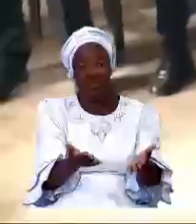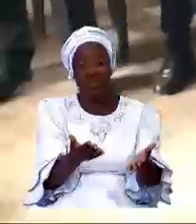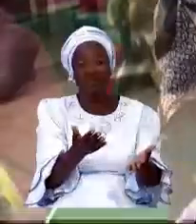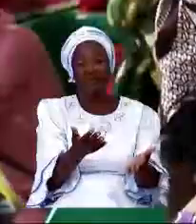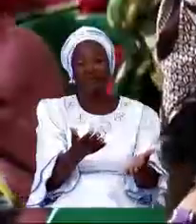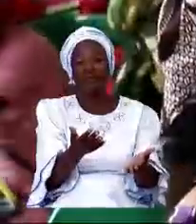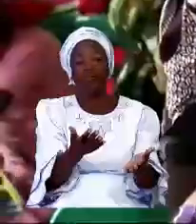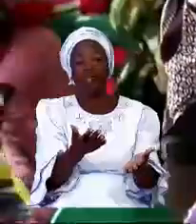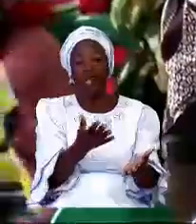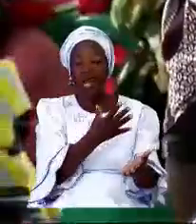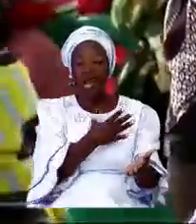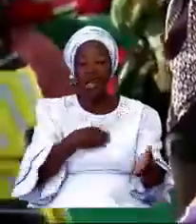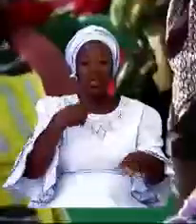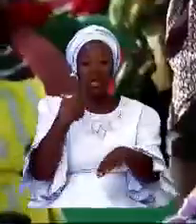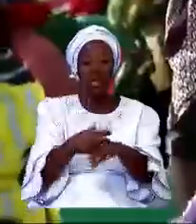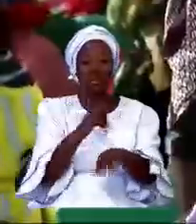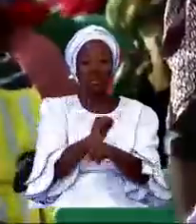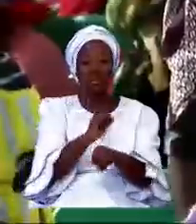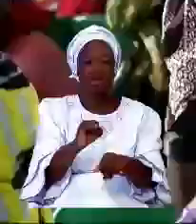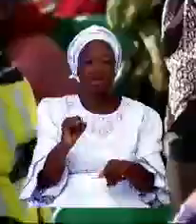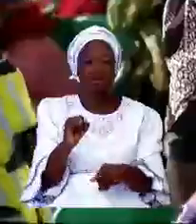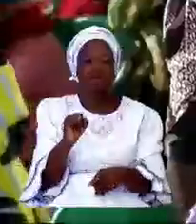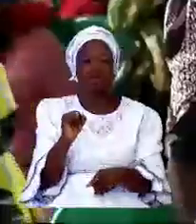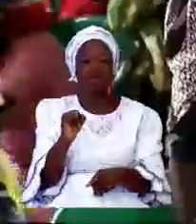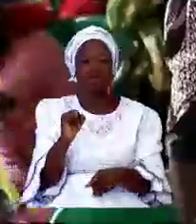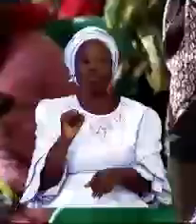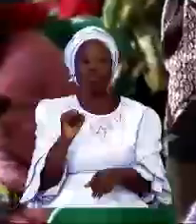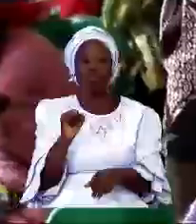with diligence.